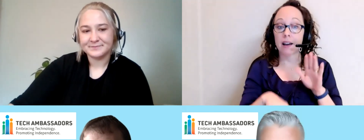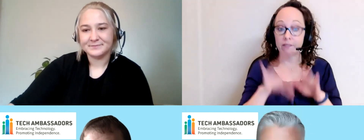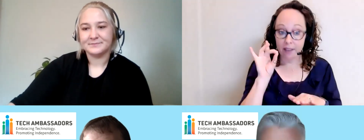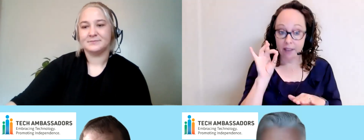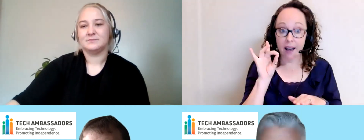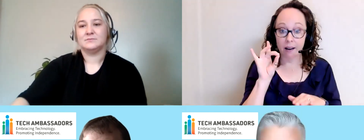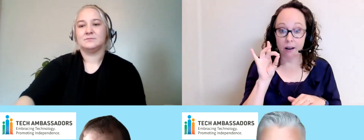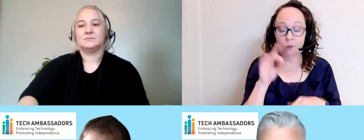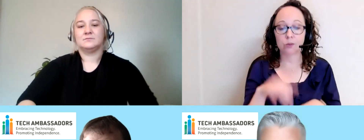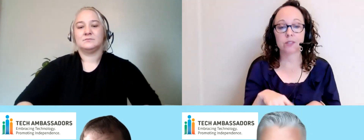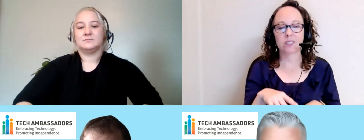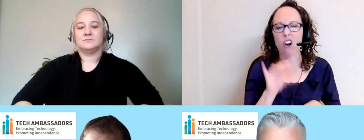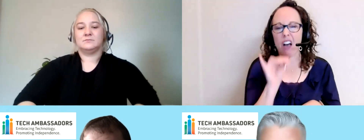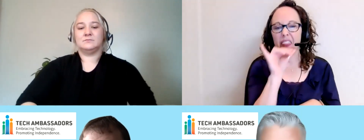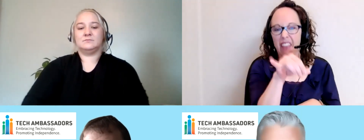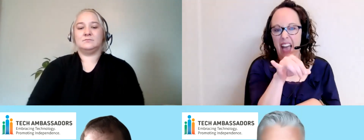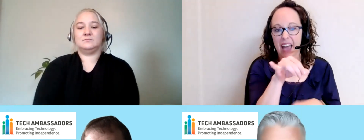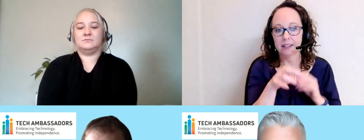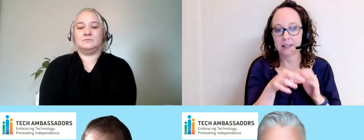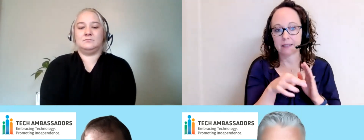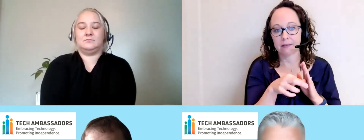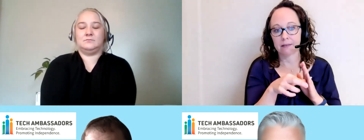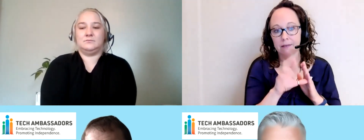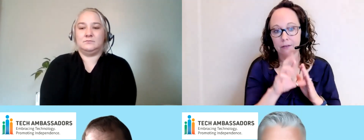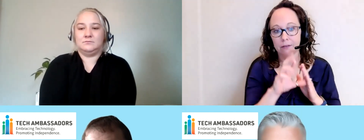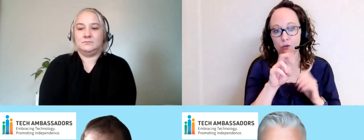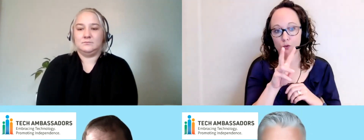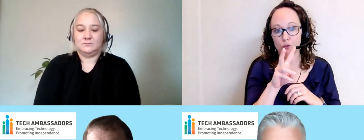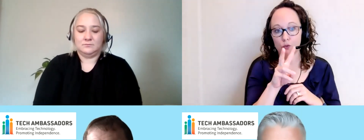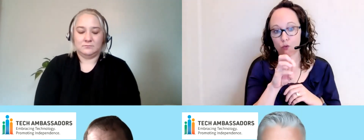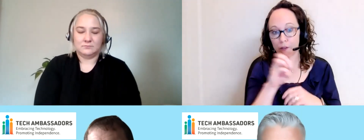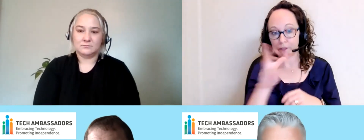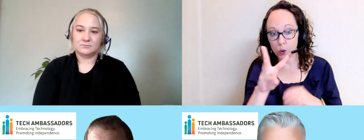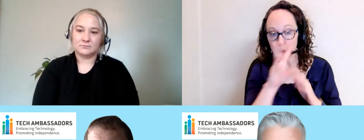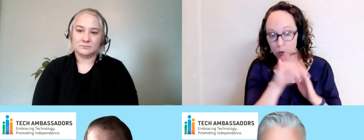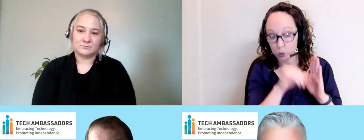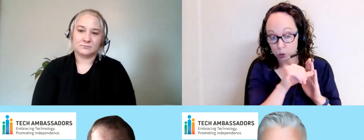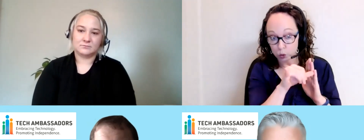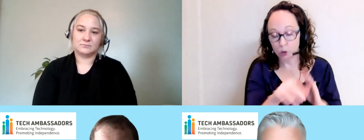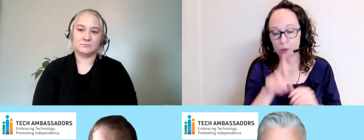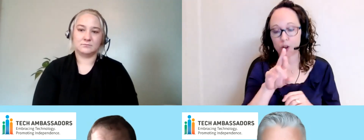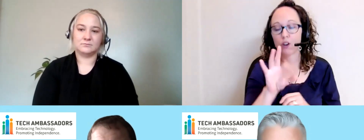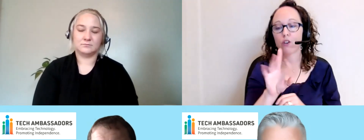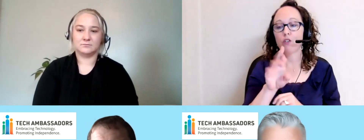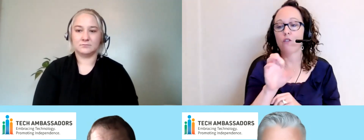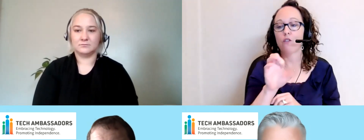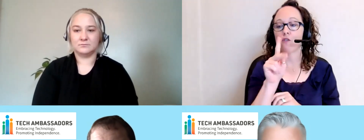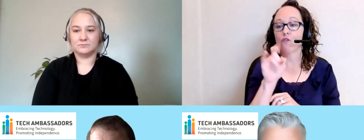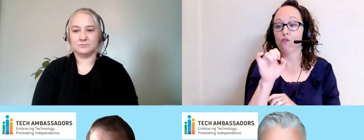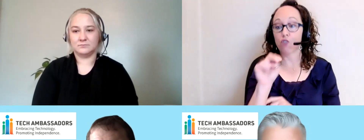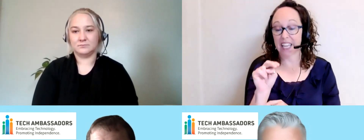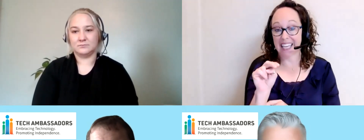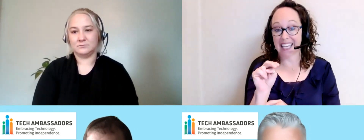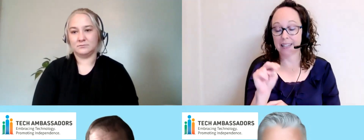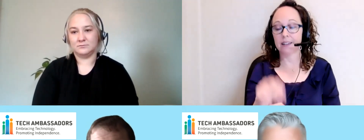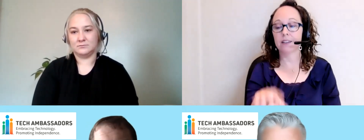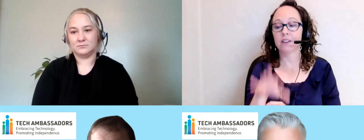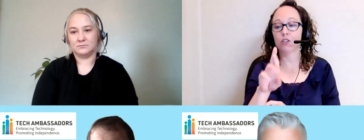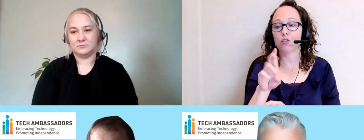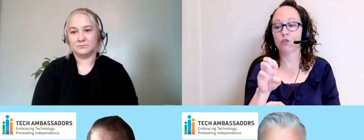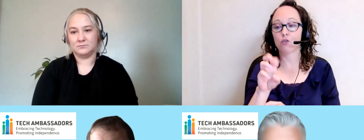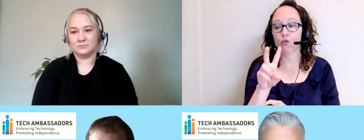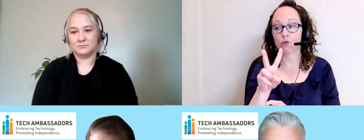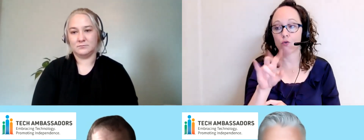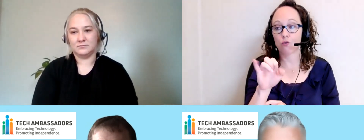on Freaking Review's website, he actually did another video that I might get another